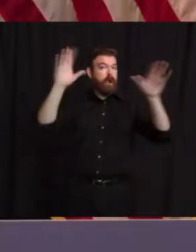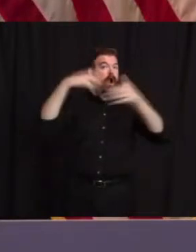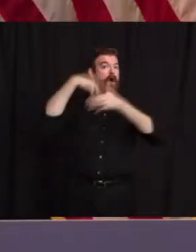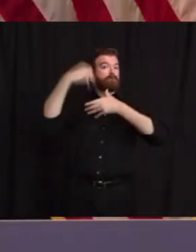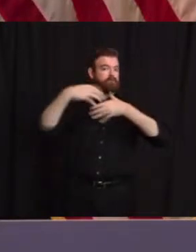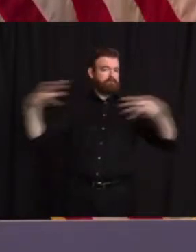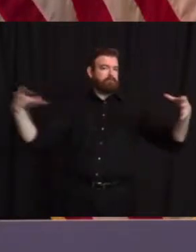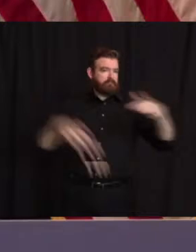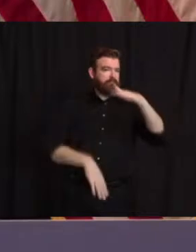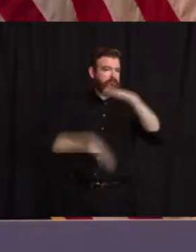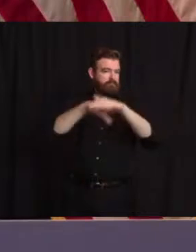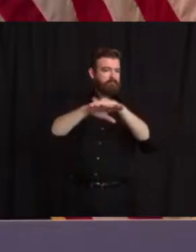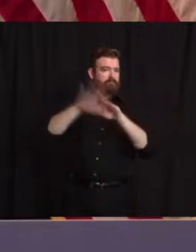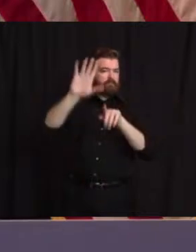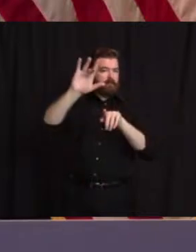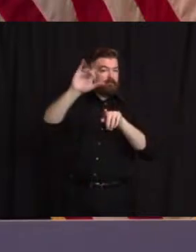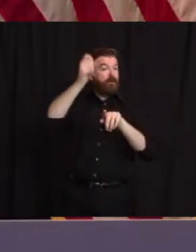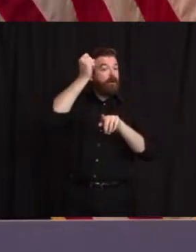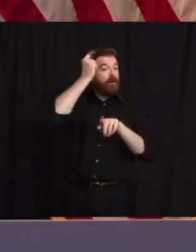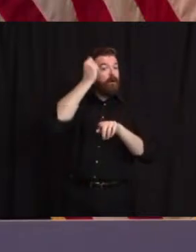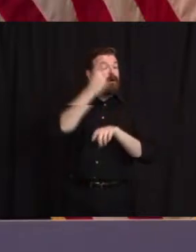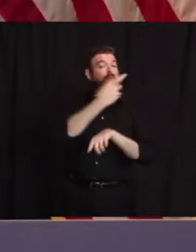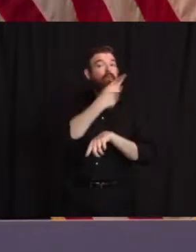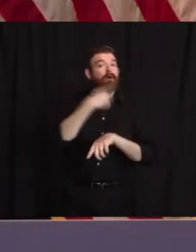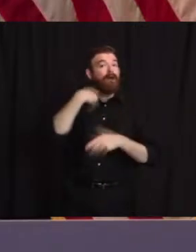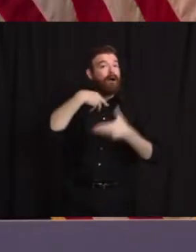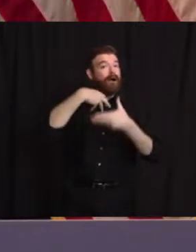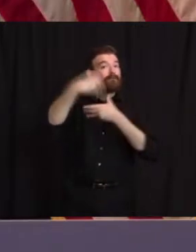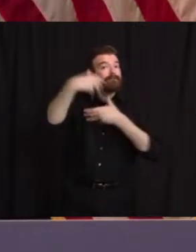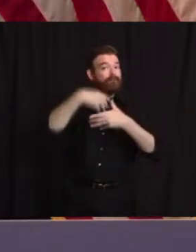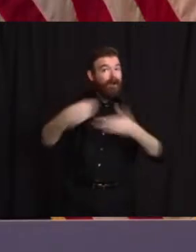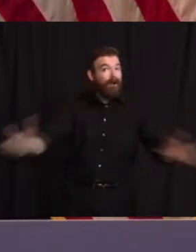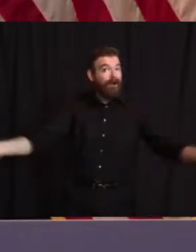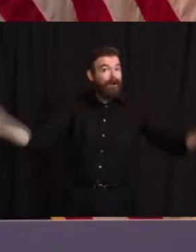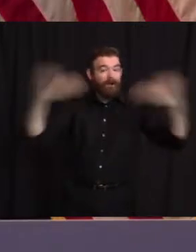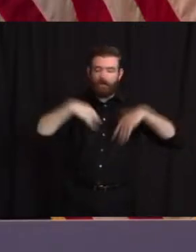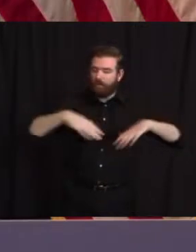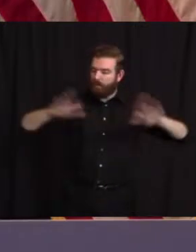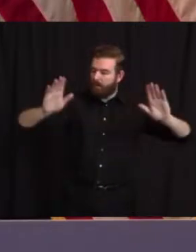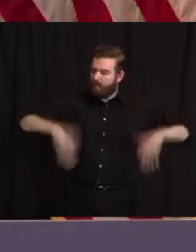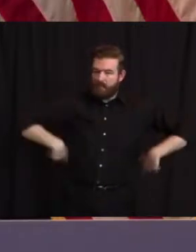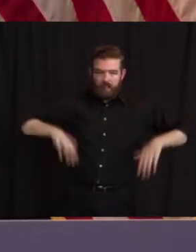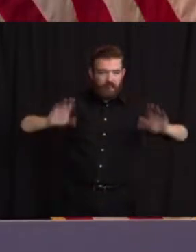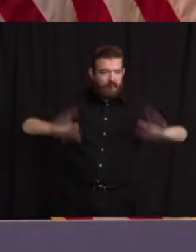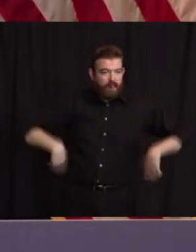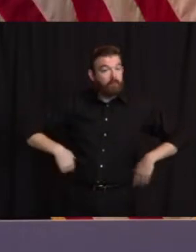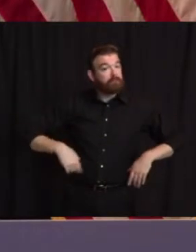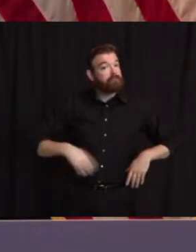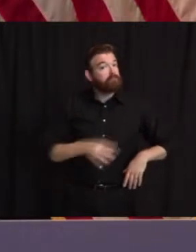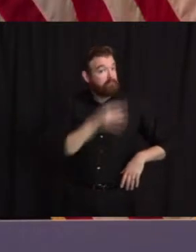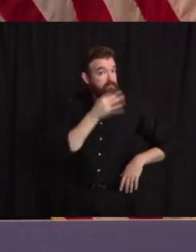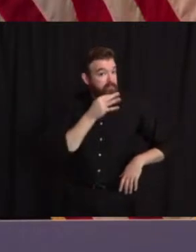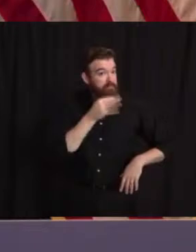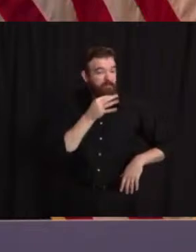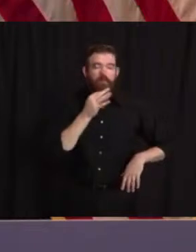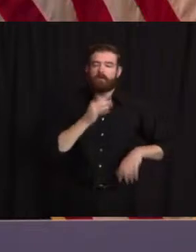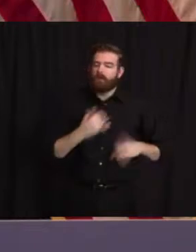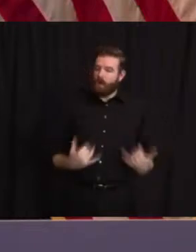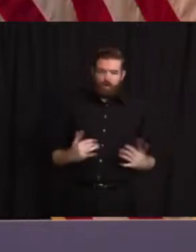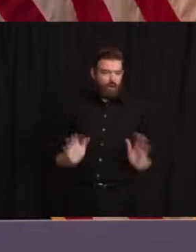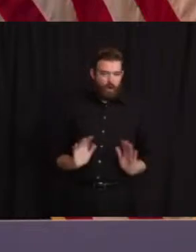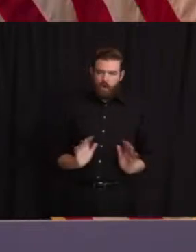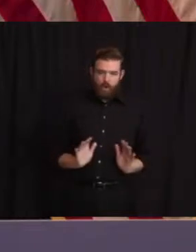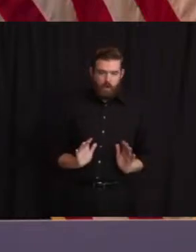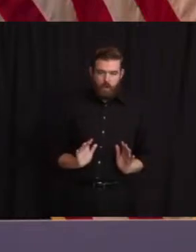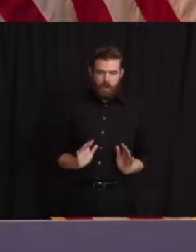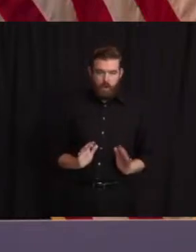to get to outdoor dining sooner than later, but we're not there yet. And secondly, we continue to say that the hope for